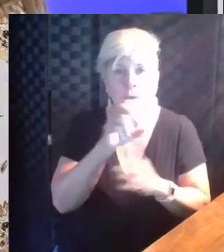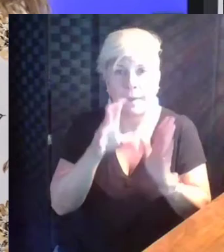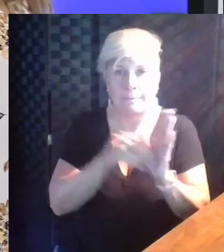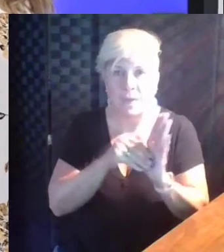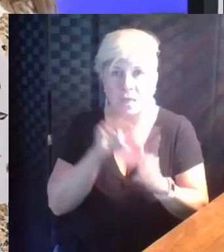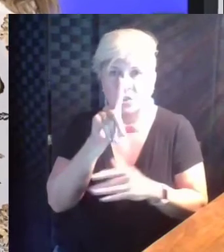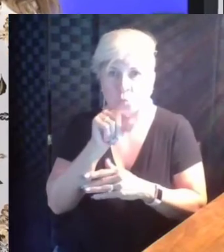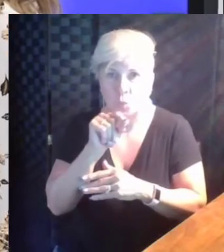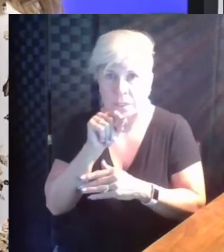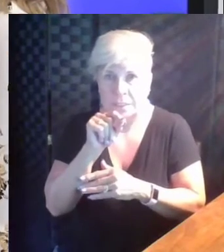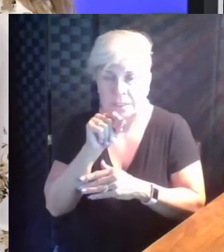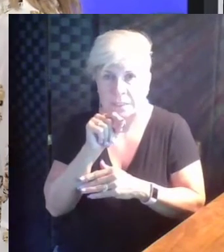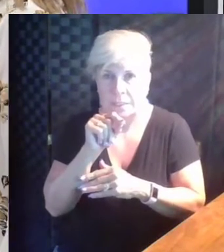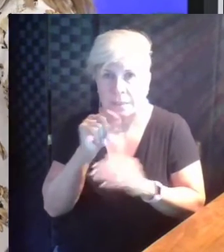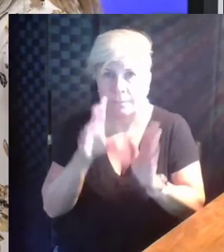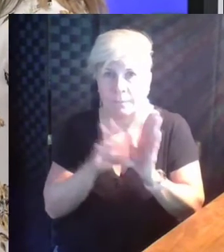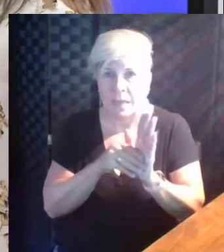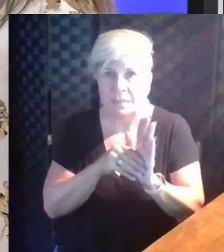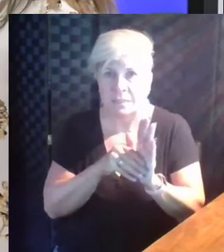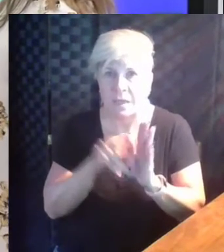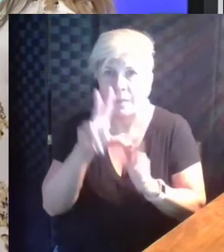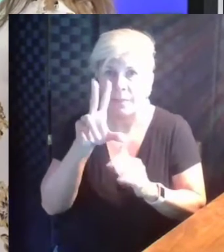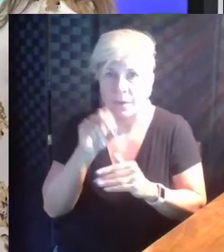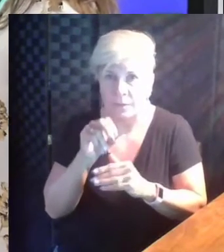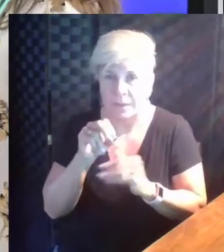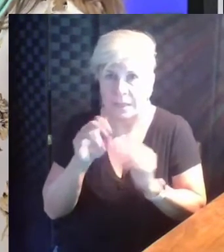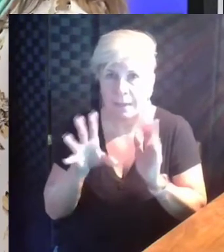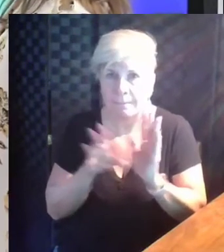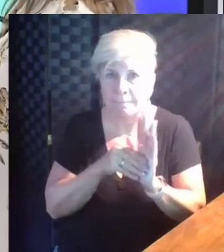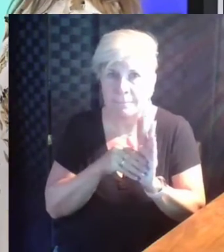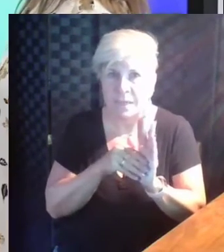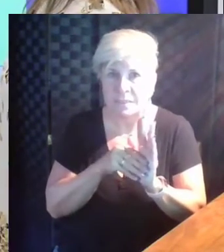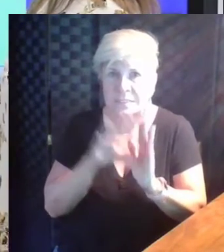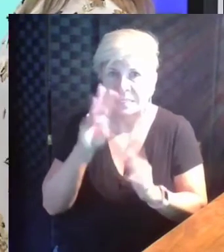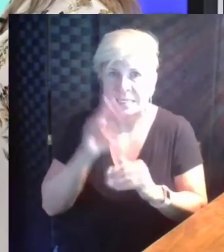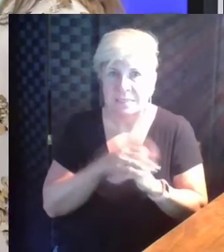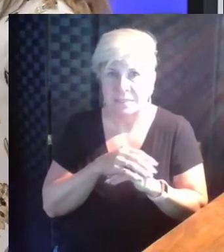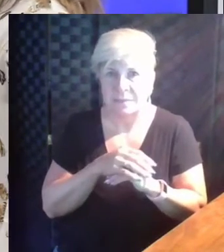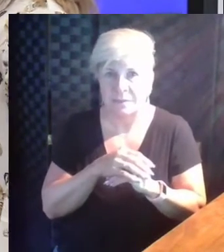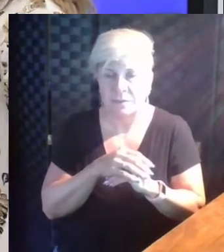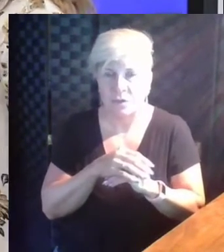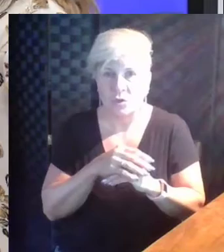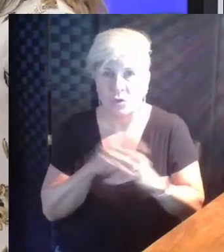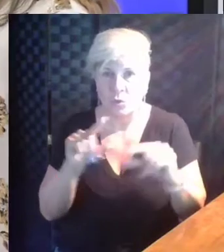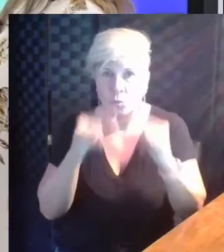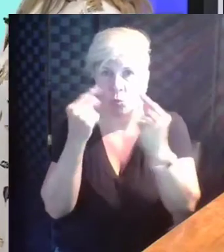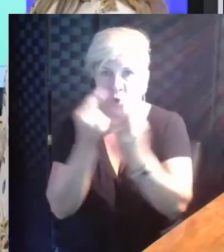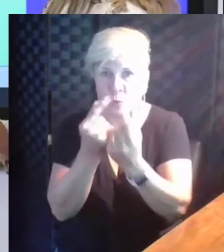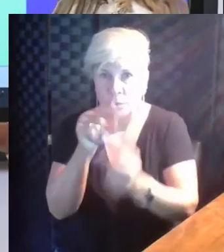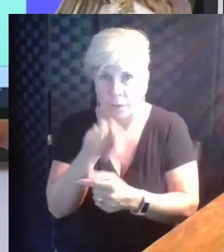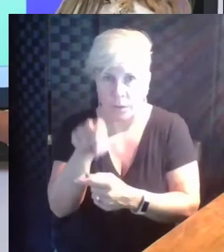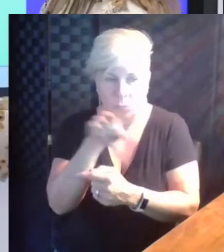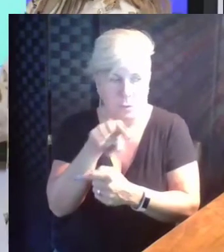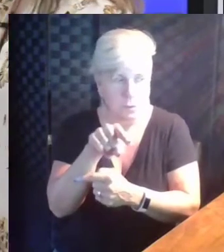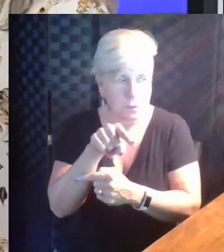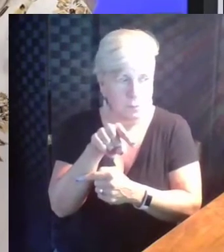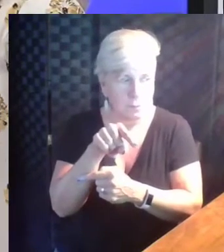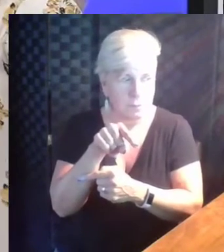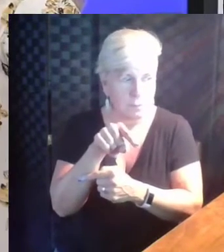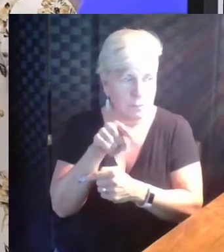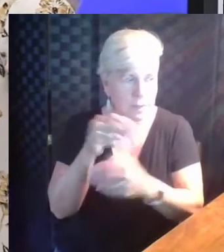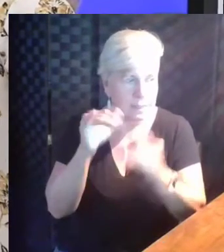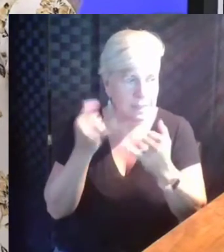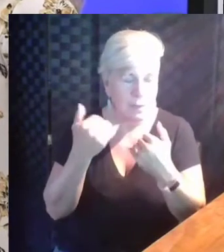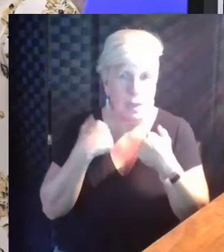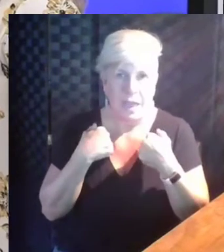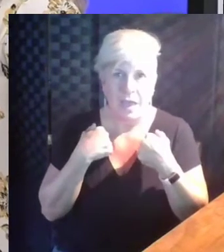plus 20 plus 30 plus 6. Let's group these. All right, so now I